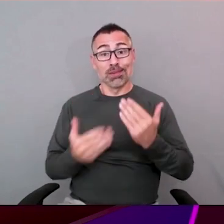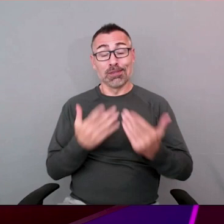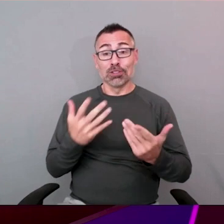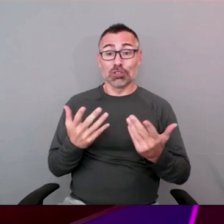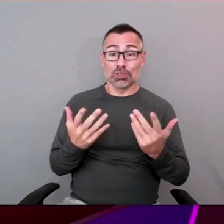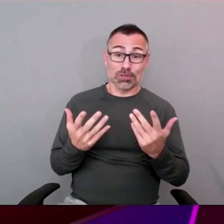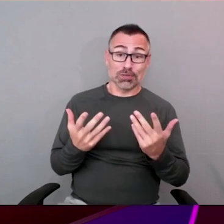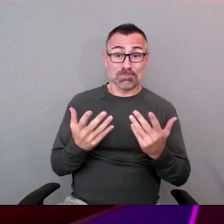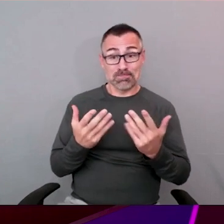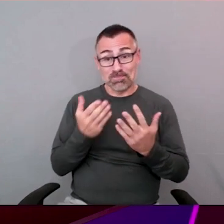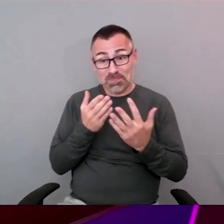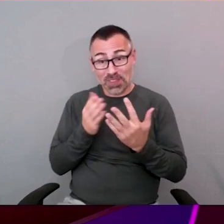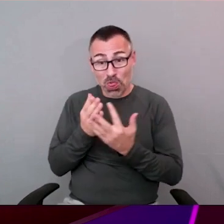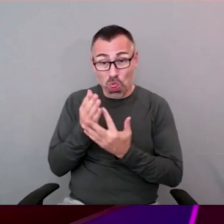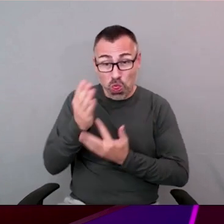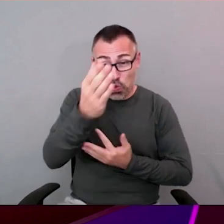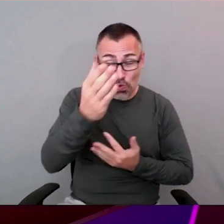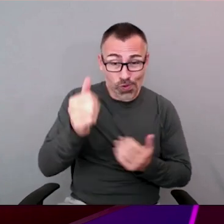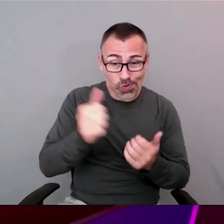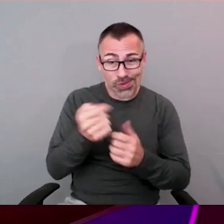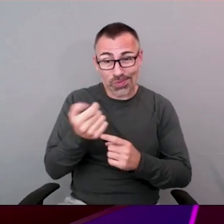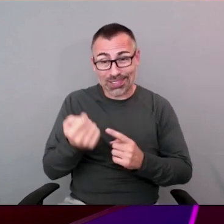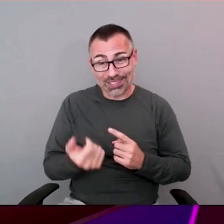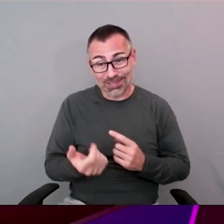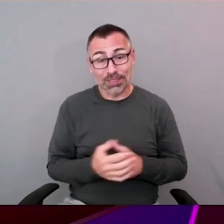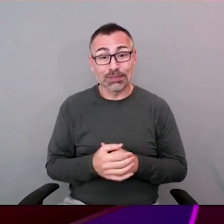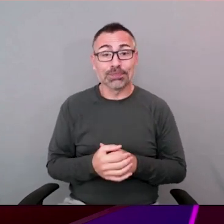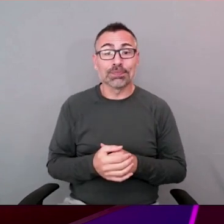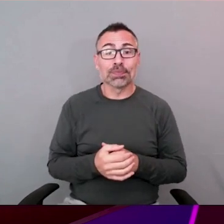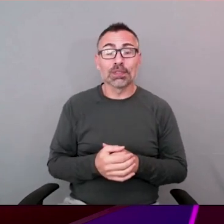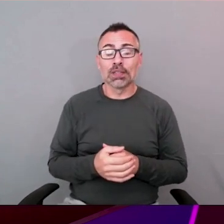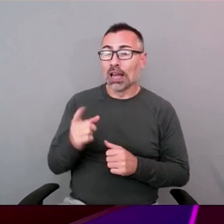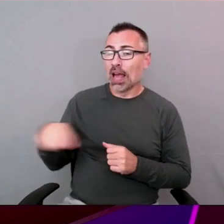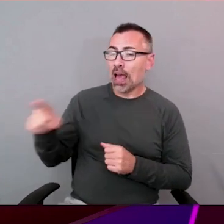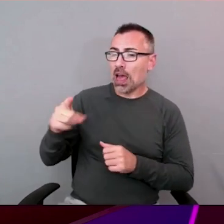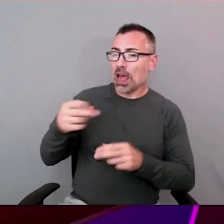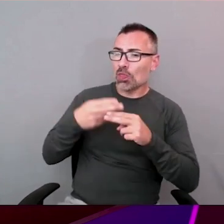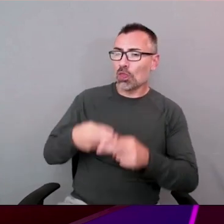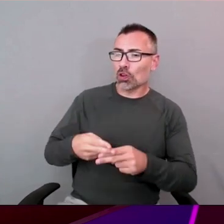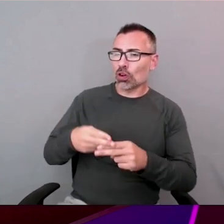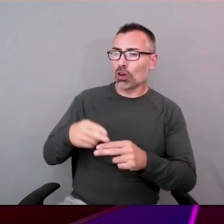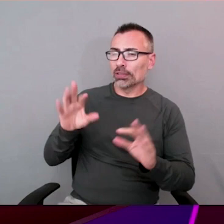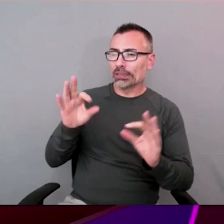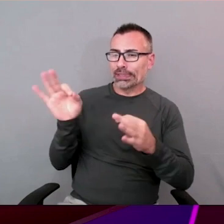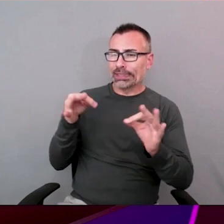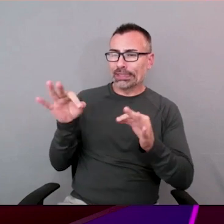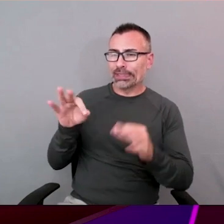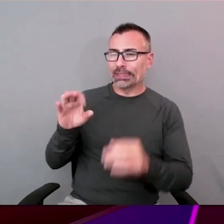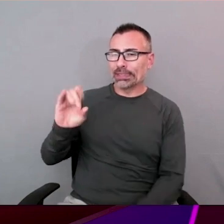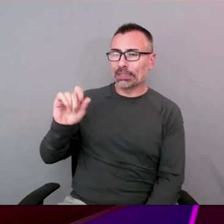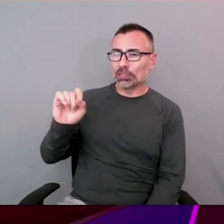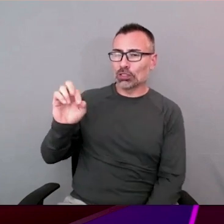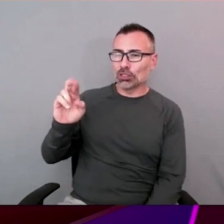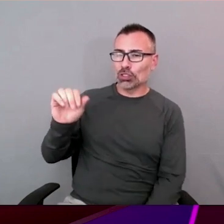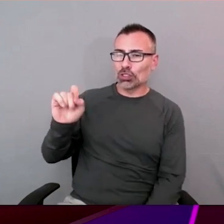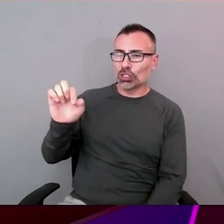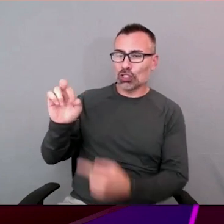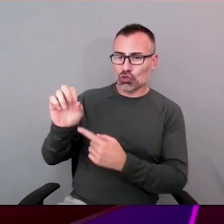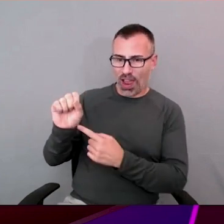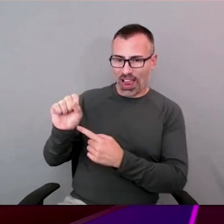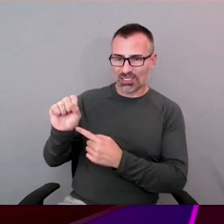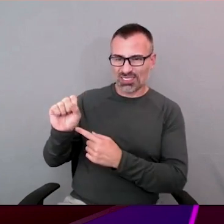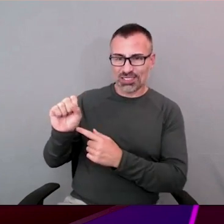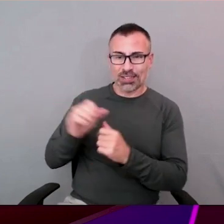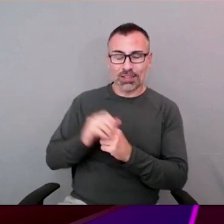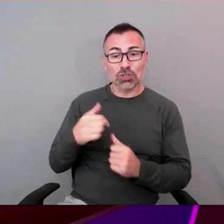that process of elimination. Absolutely, yeah. And they're called distractors. And what I typically do is I'll take, let's say, 4 or 5 questions or the